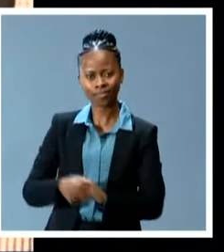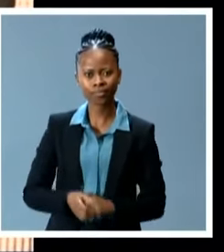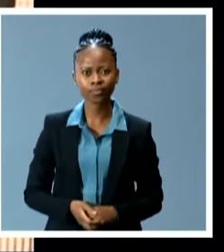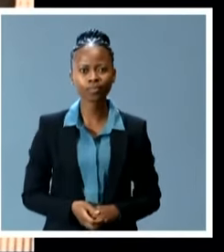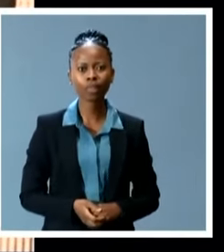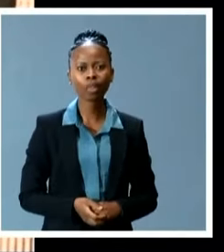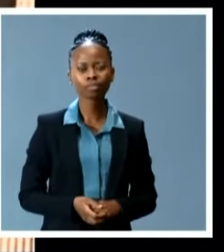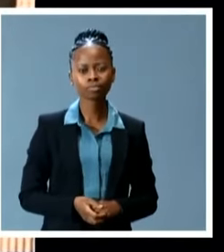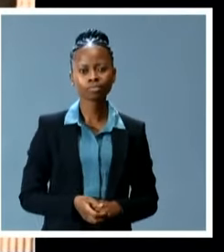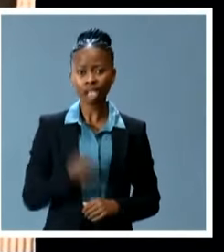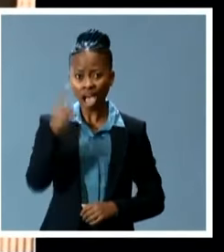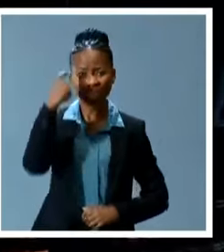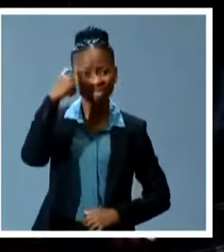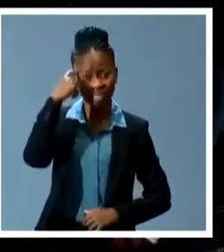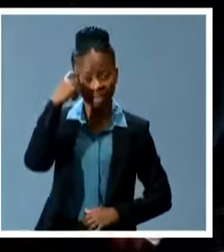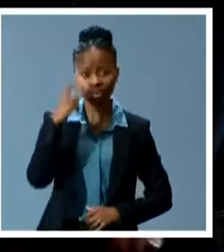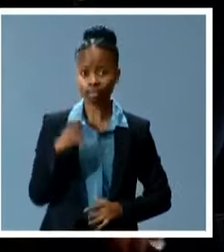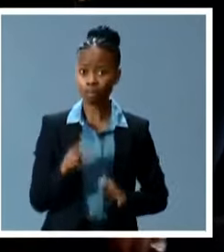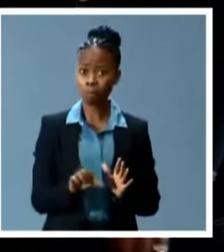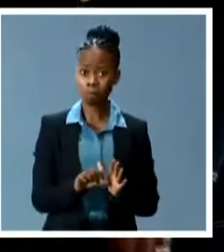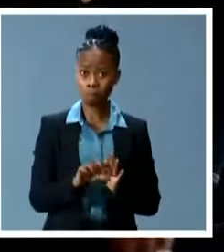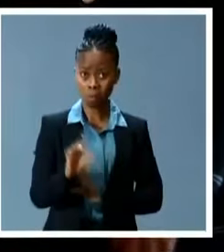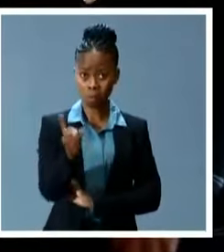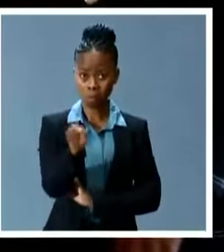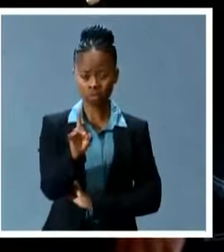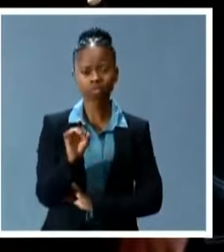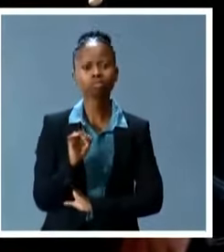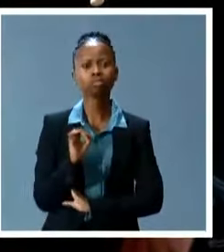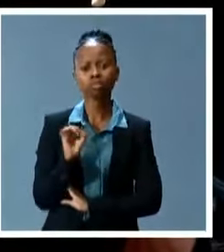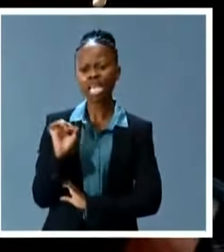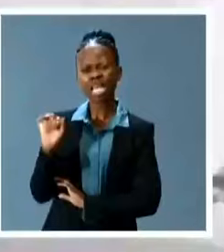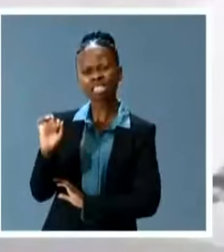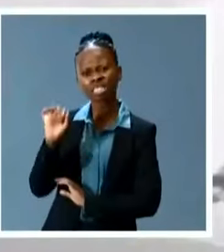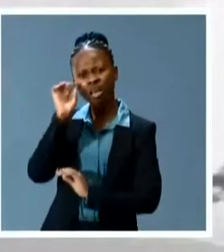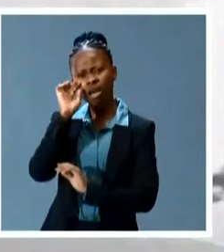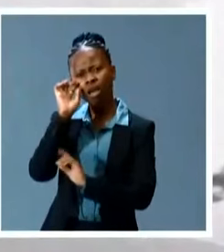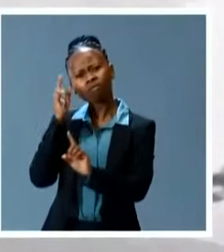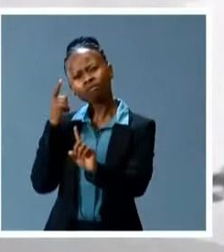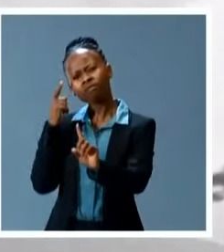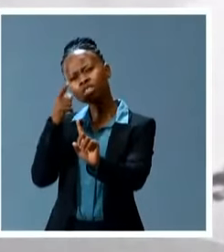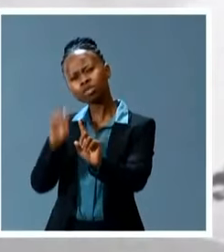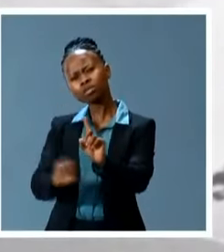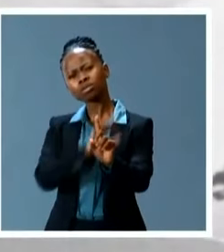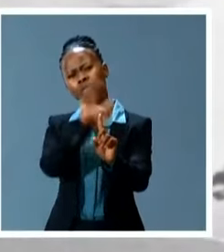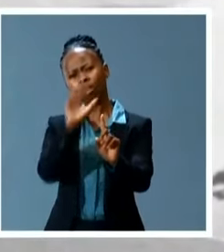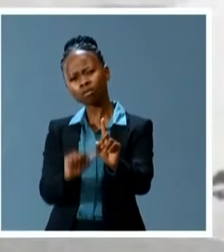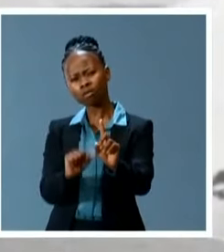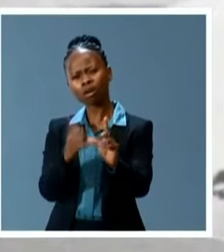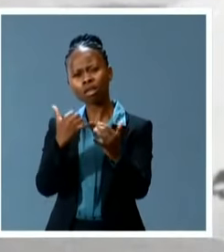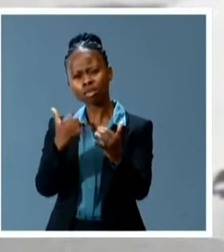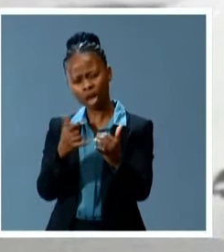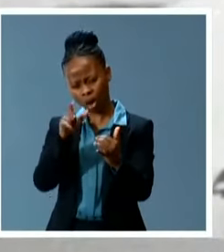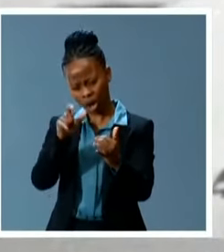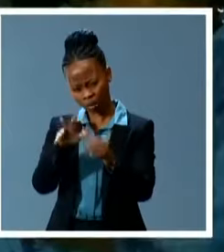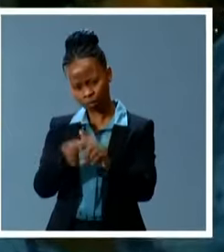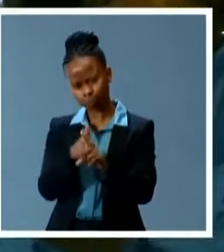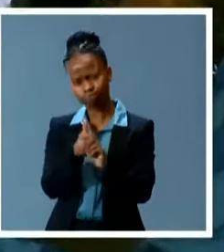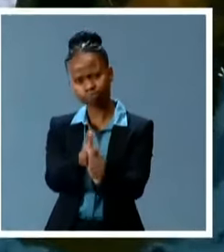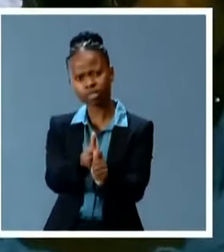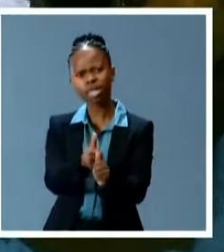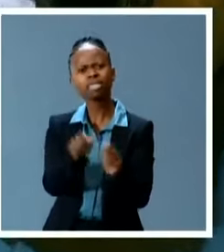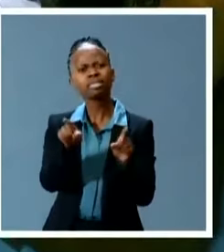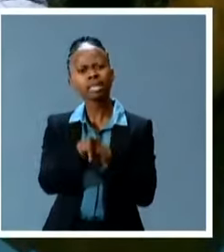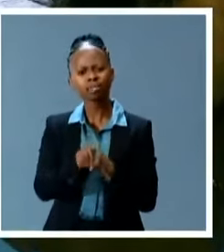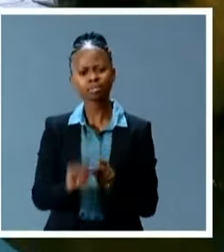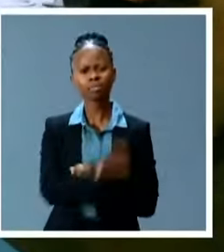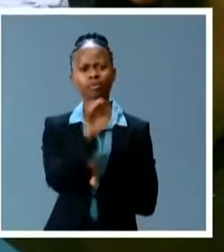to try to help implement his vision for South Africa, for South African children, for the youth